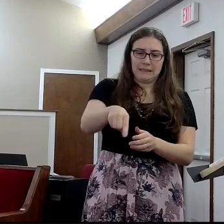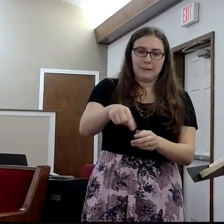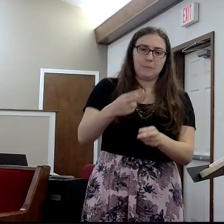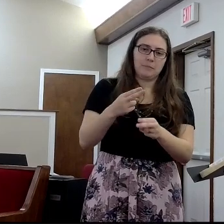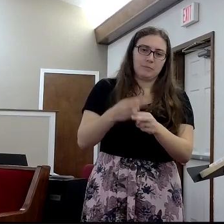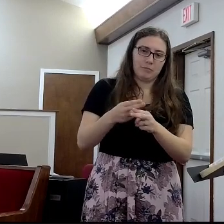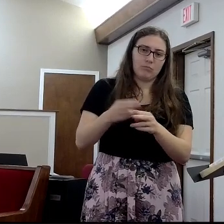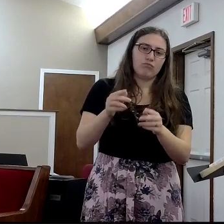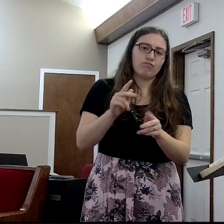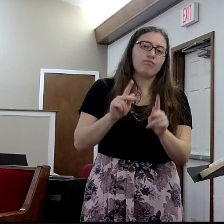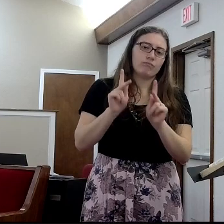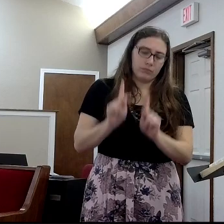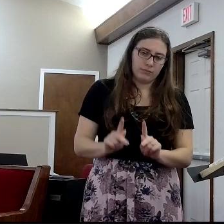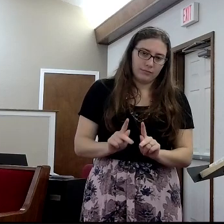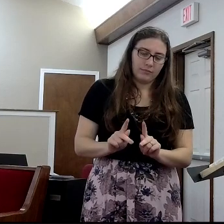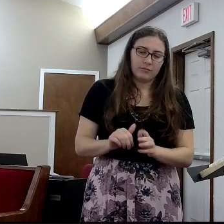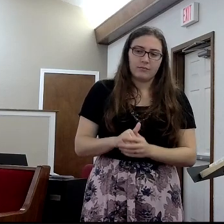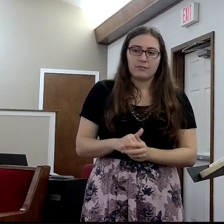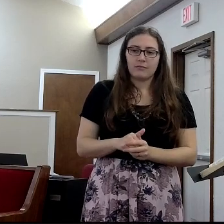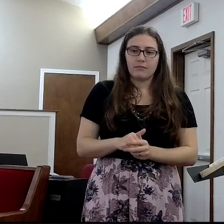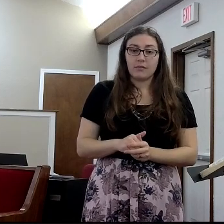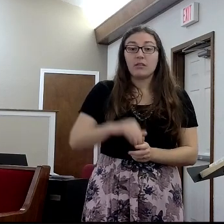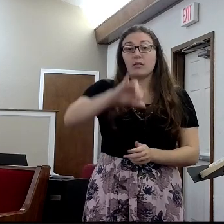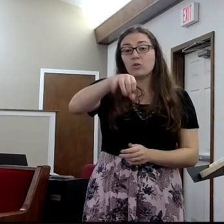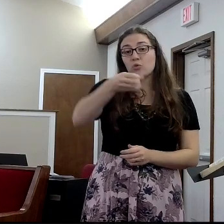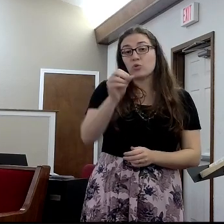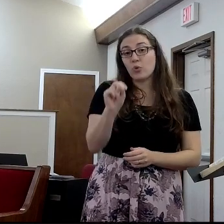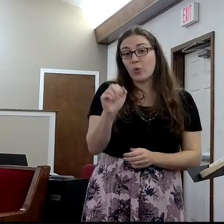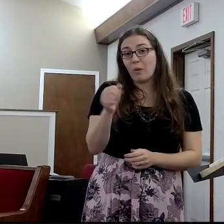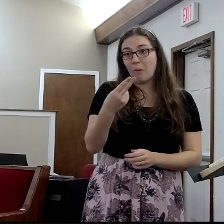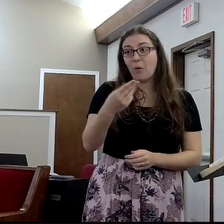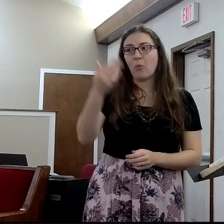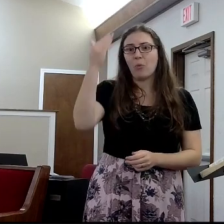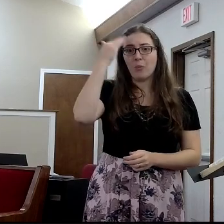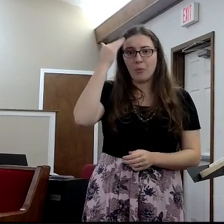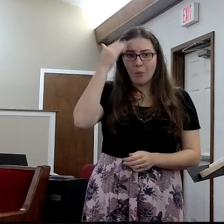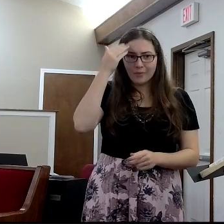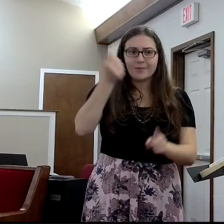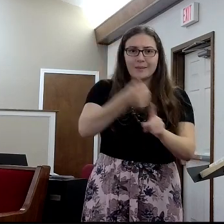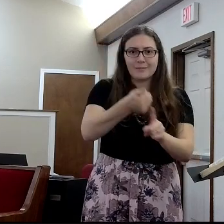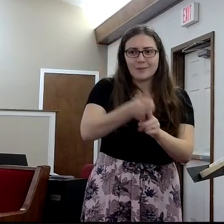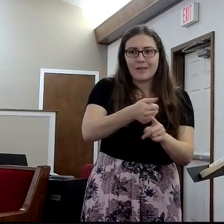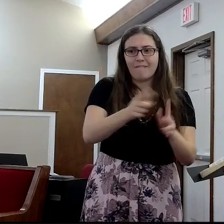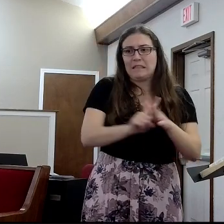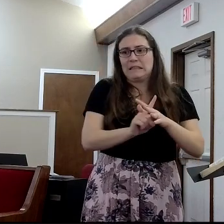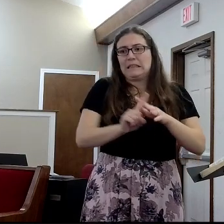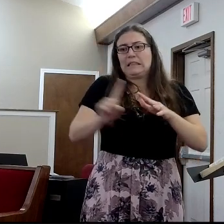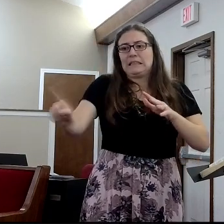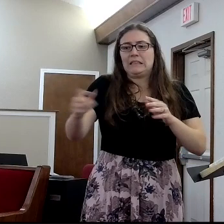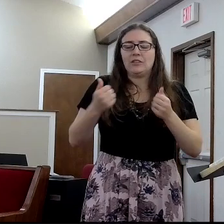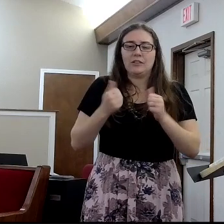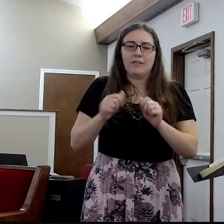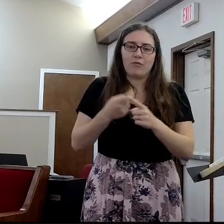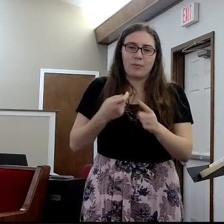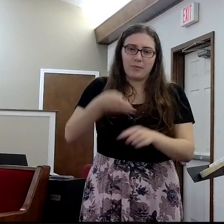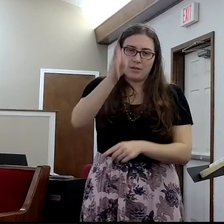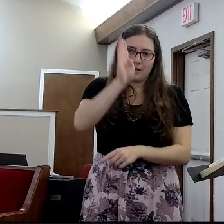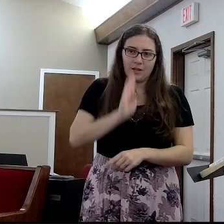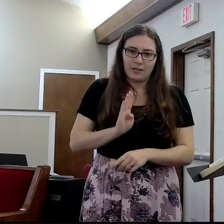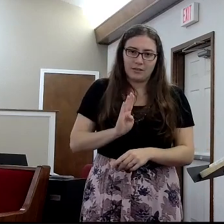right? Well, Jonah, he knows that he's running from God, so I think he would have been